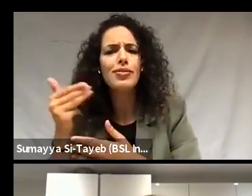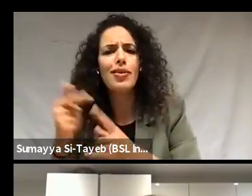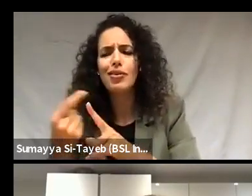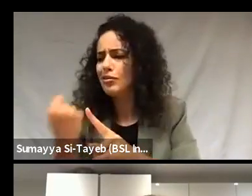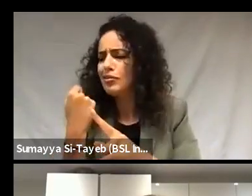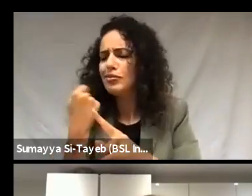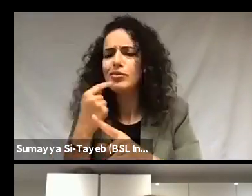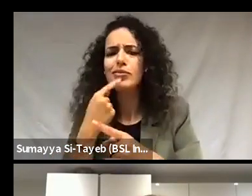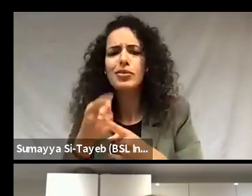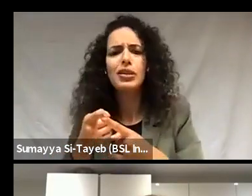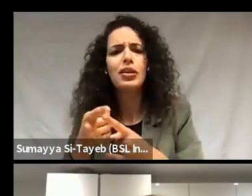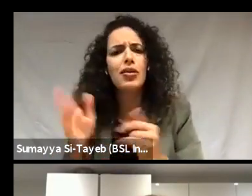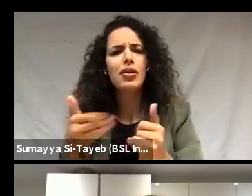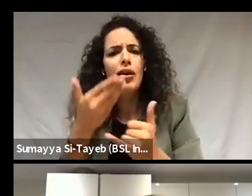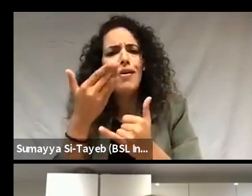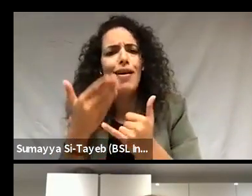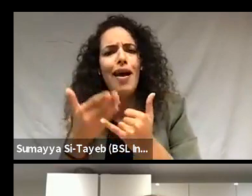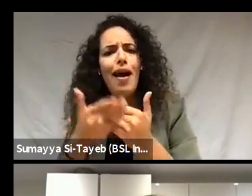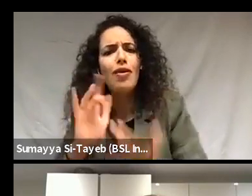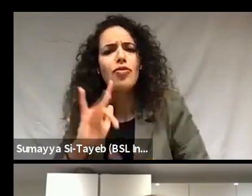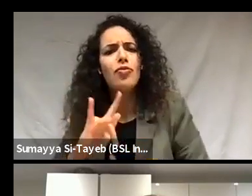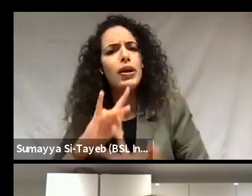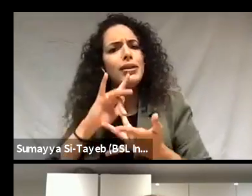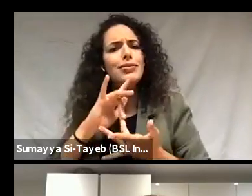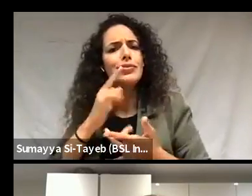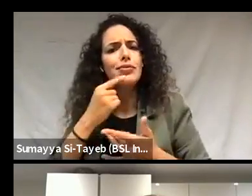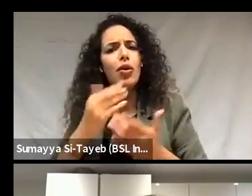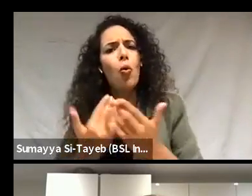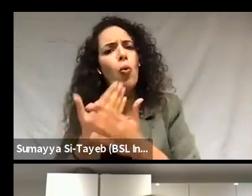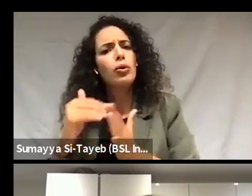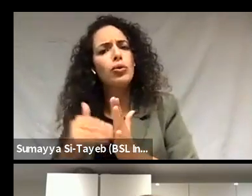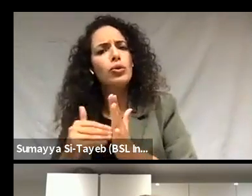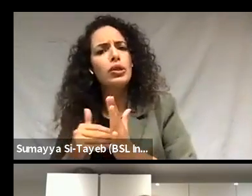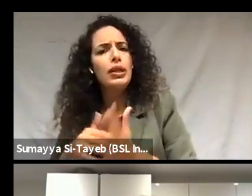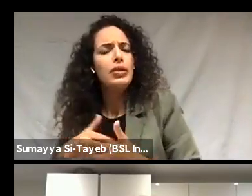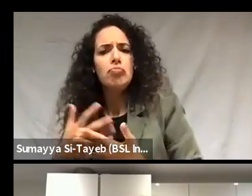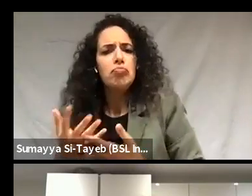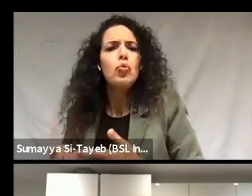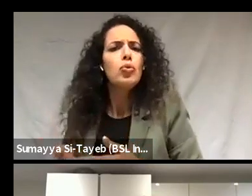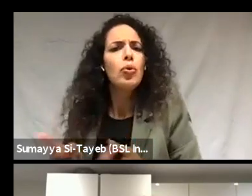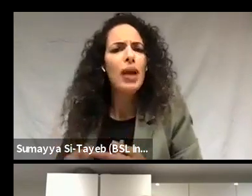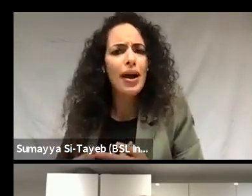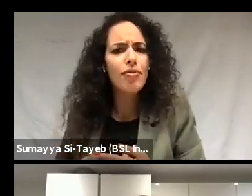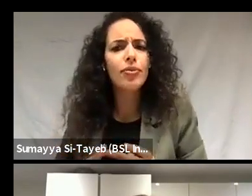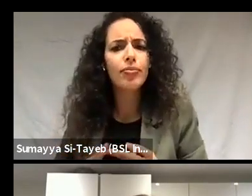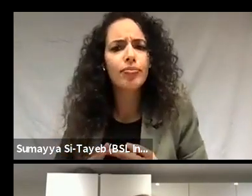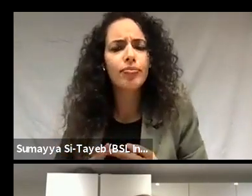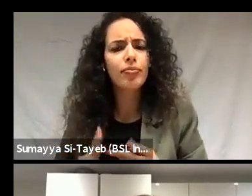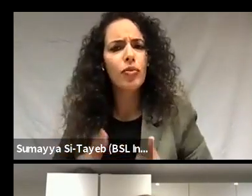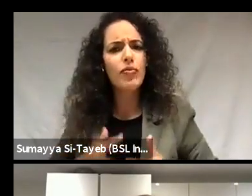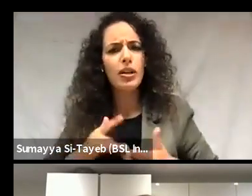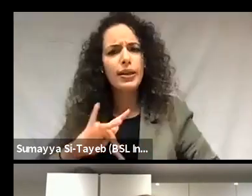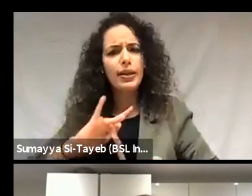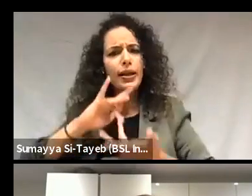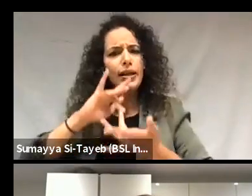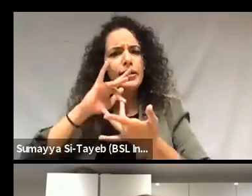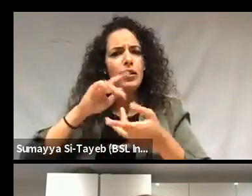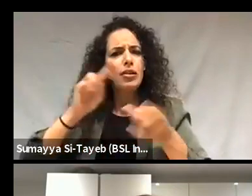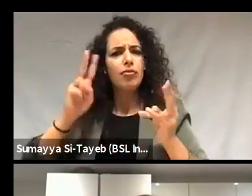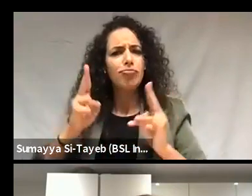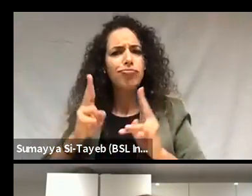innocence in New Zealand, that somehow we were exempt. But that innocence was lost in so many ways. And I